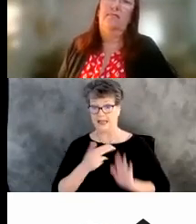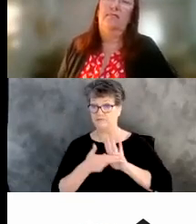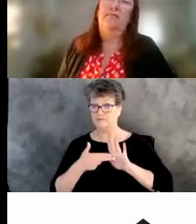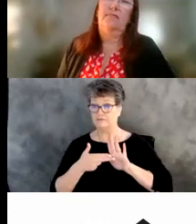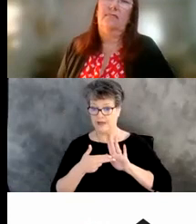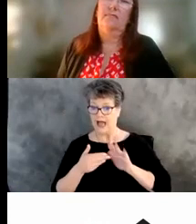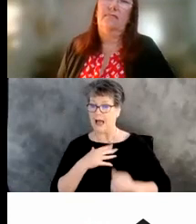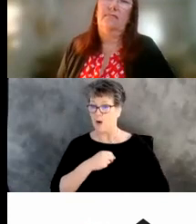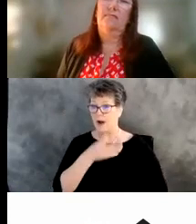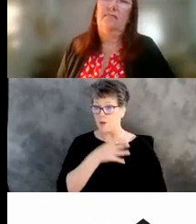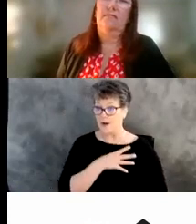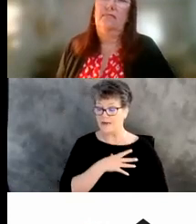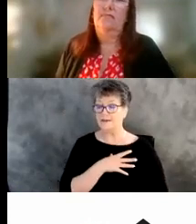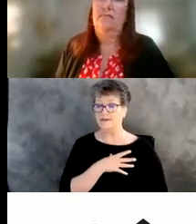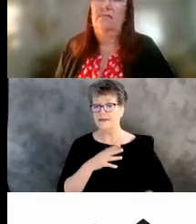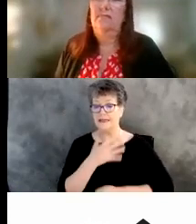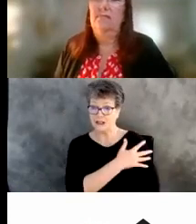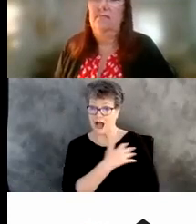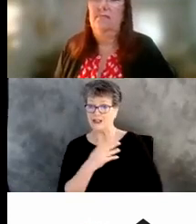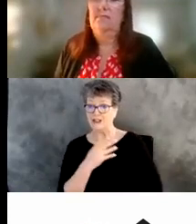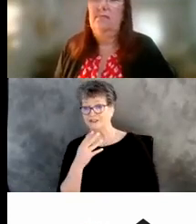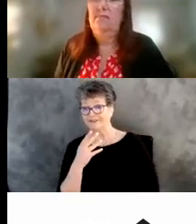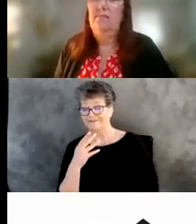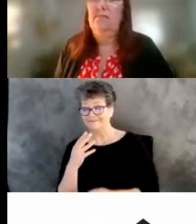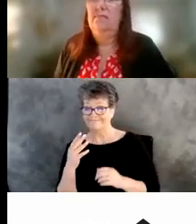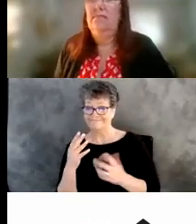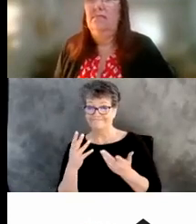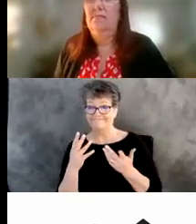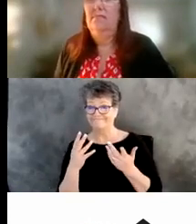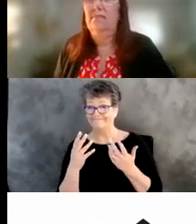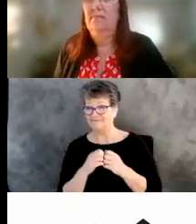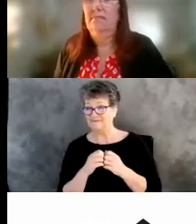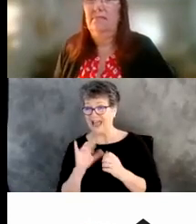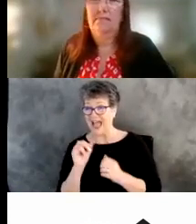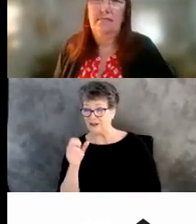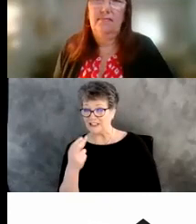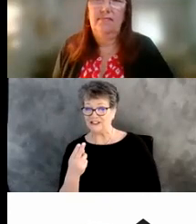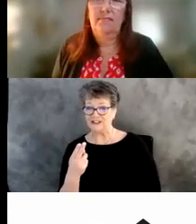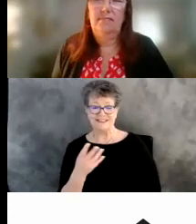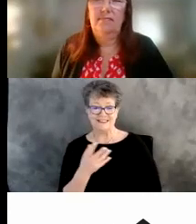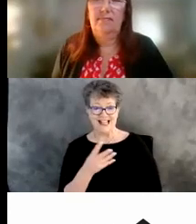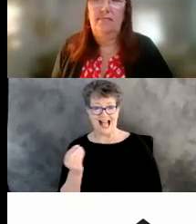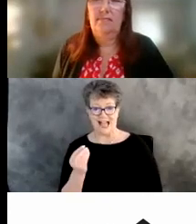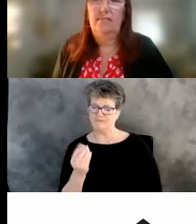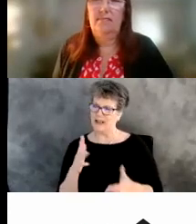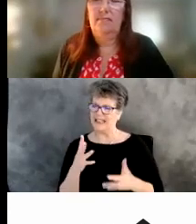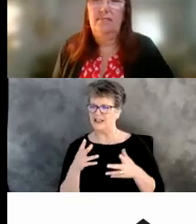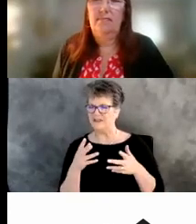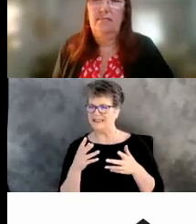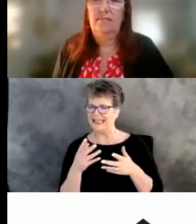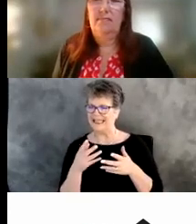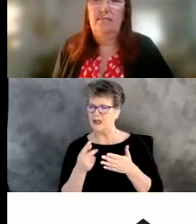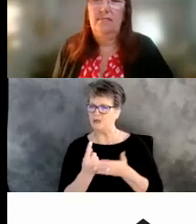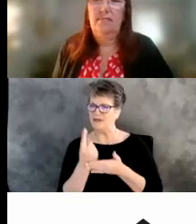I'm a white woman, Scottish and Irish. I'm a wheelchair user. I'm relatively privileged. I live in